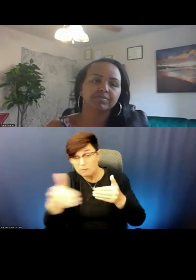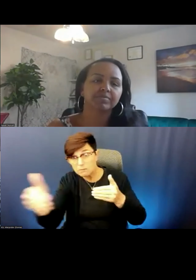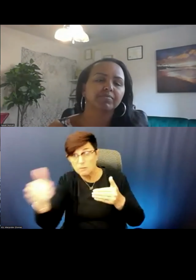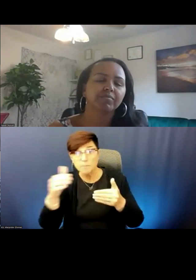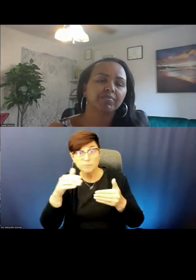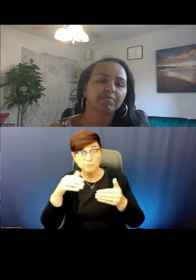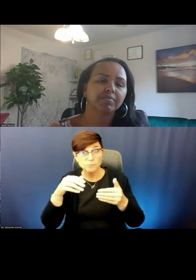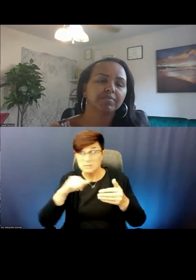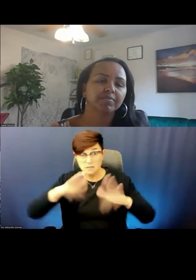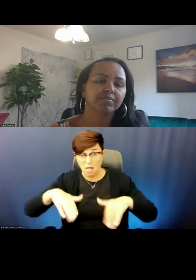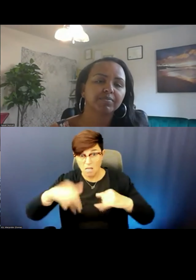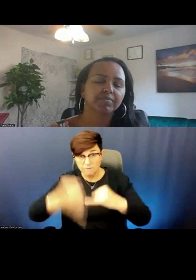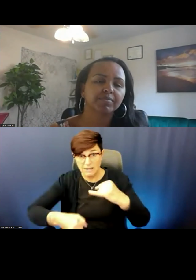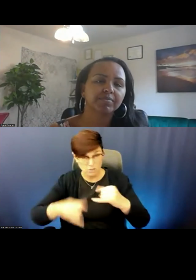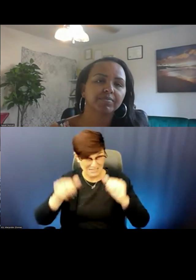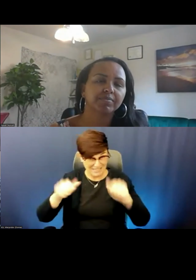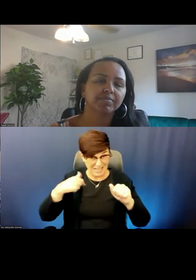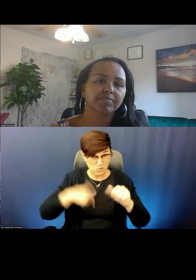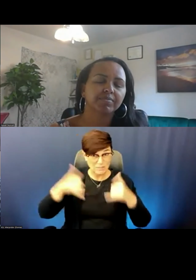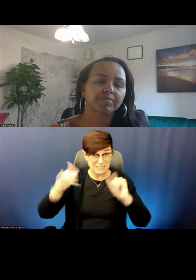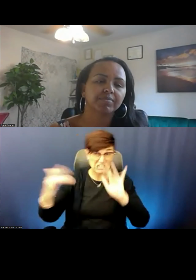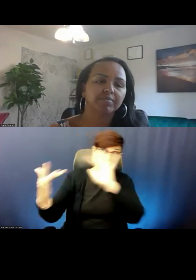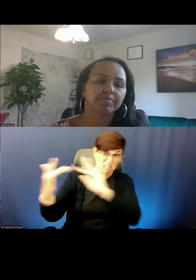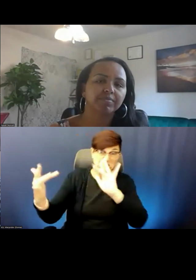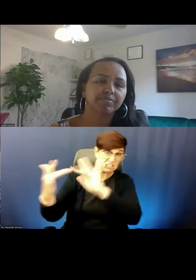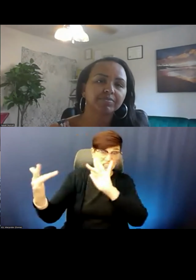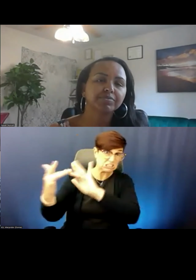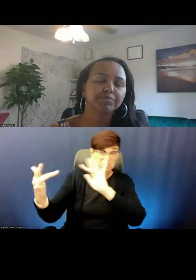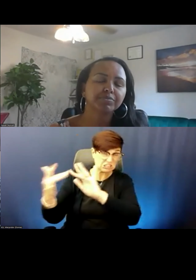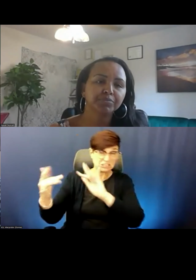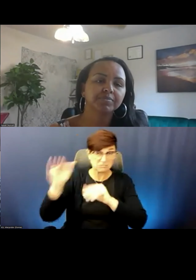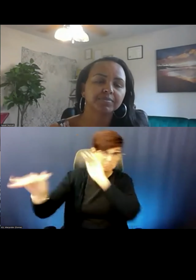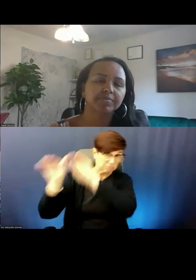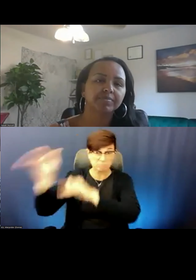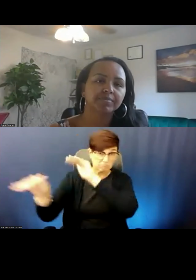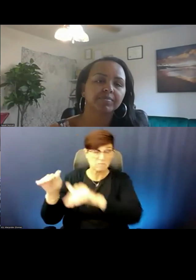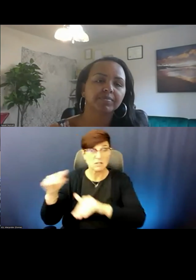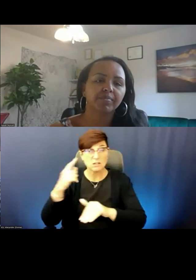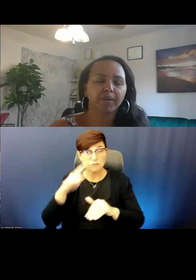what advocates can do to advance age and disability friendly investments, and not just